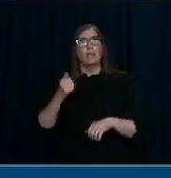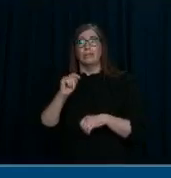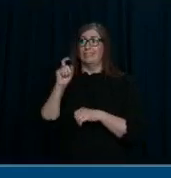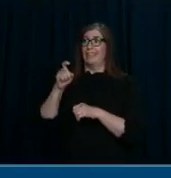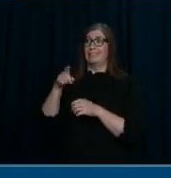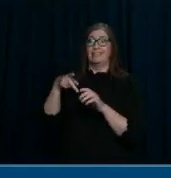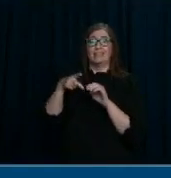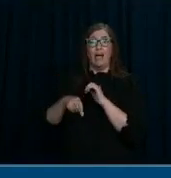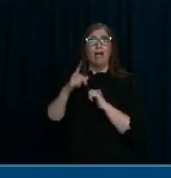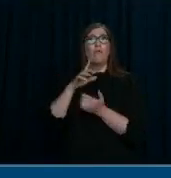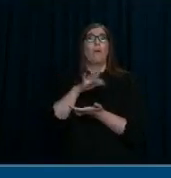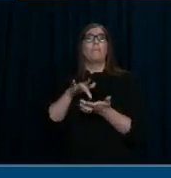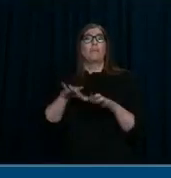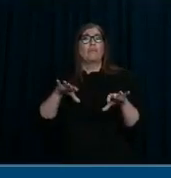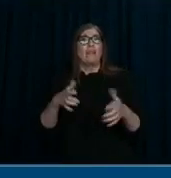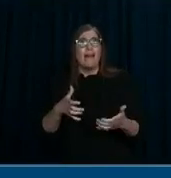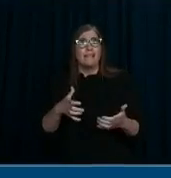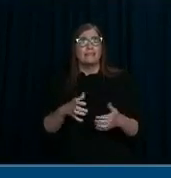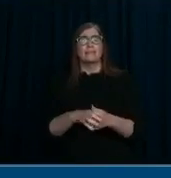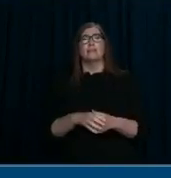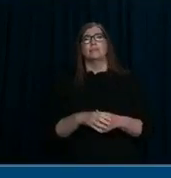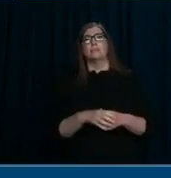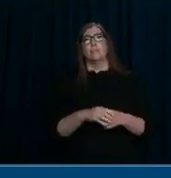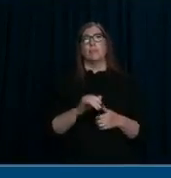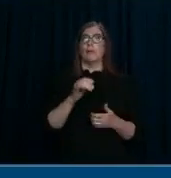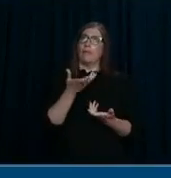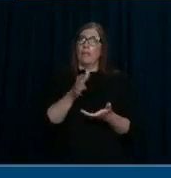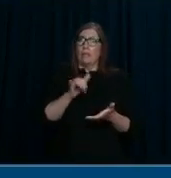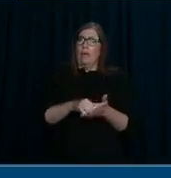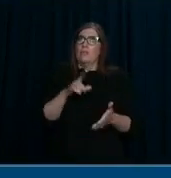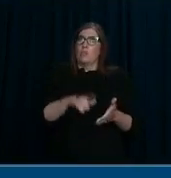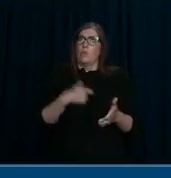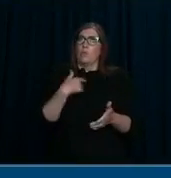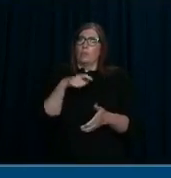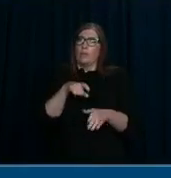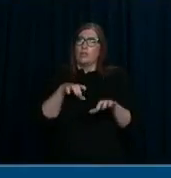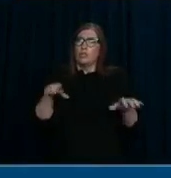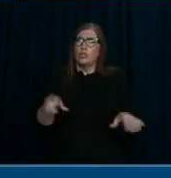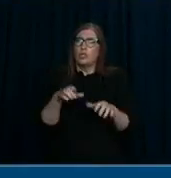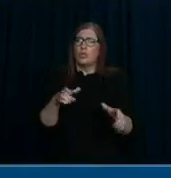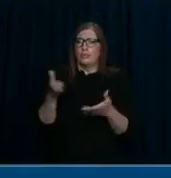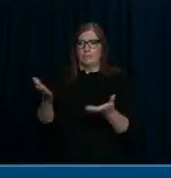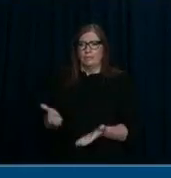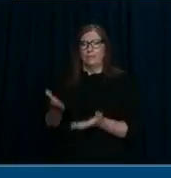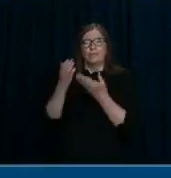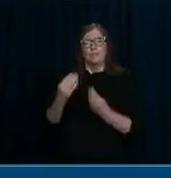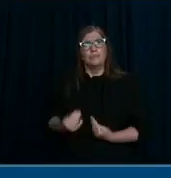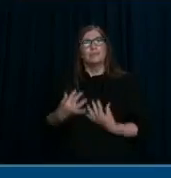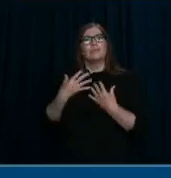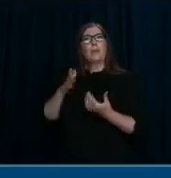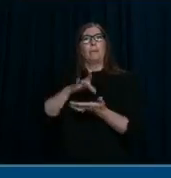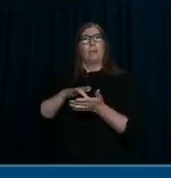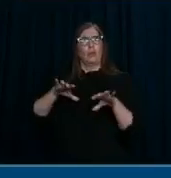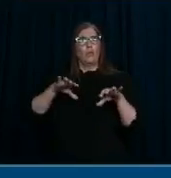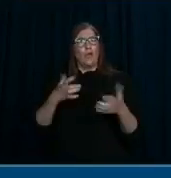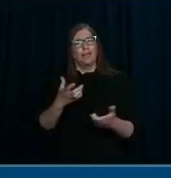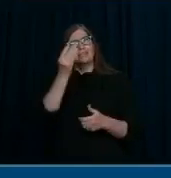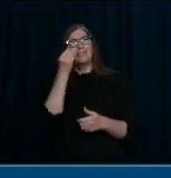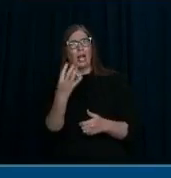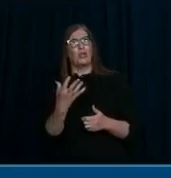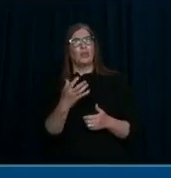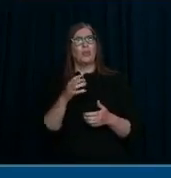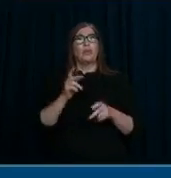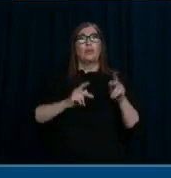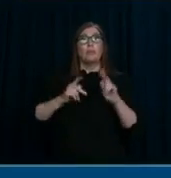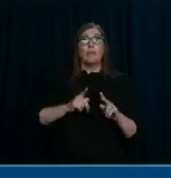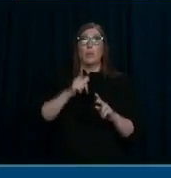needs to be for the middle class. If that's what we've got to do. We've got to lift up our middle class. And what I can tell you is that the